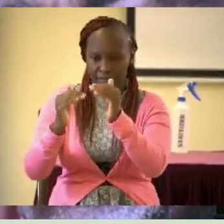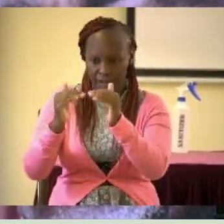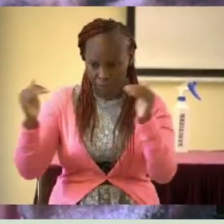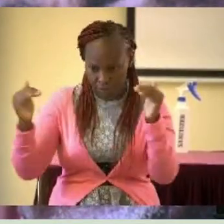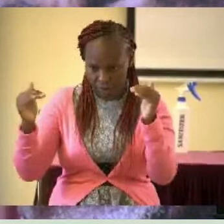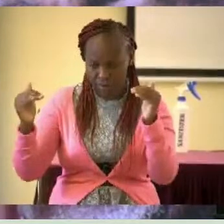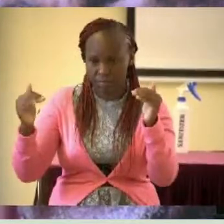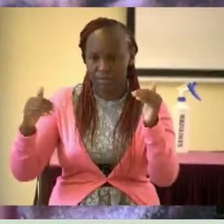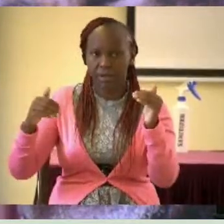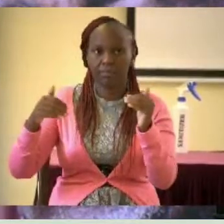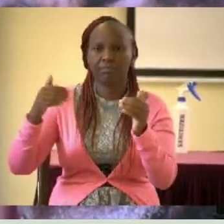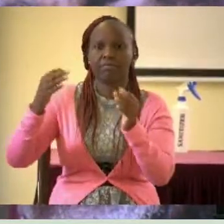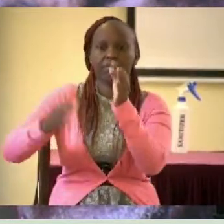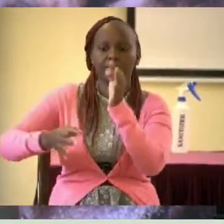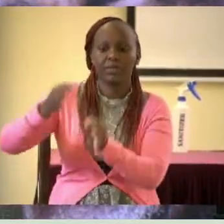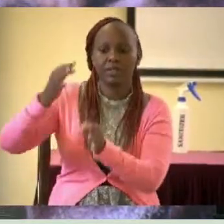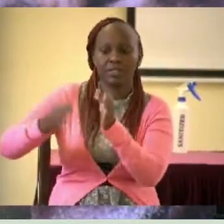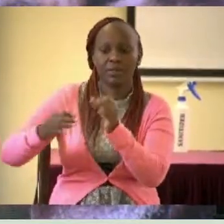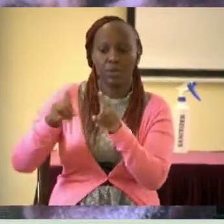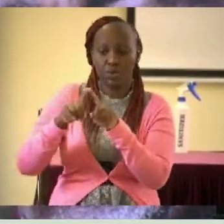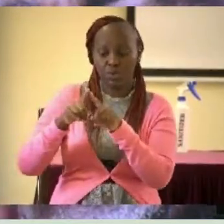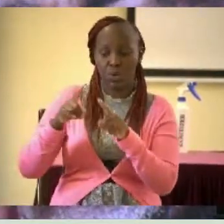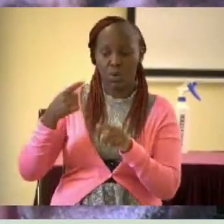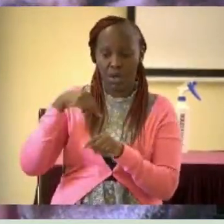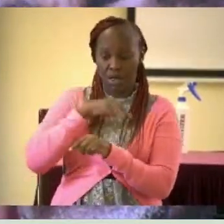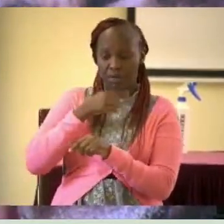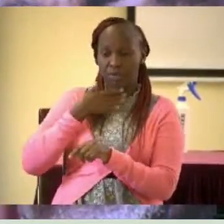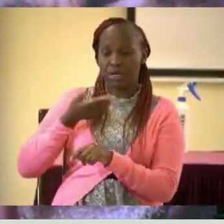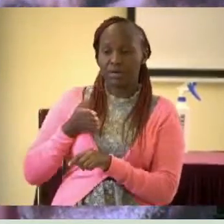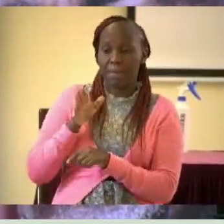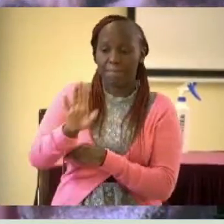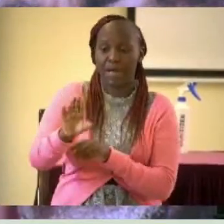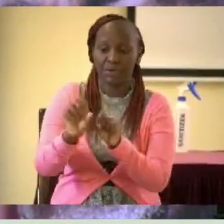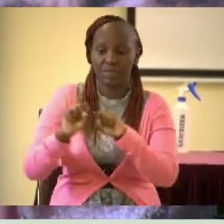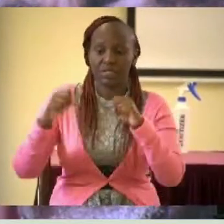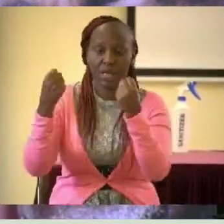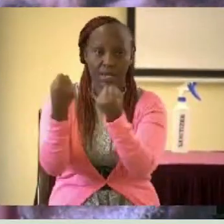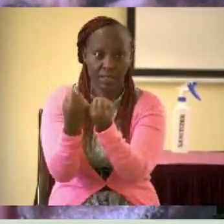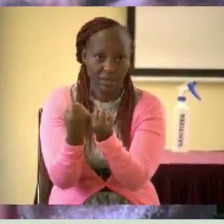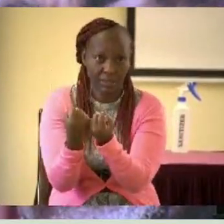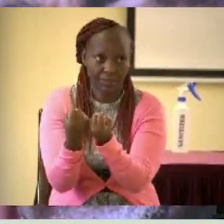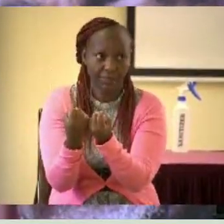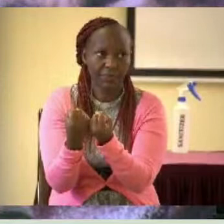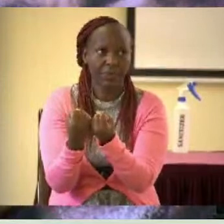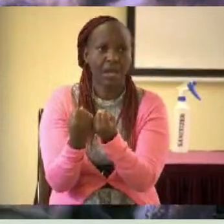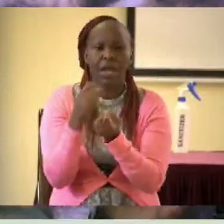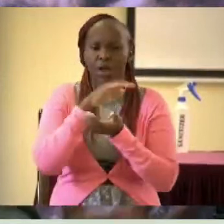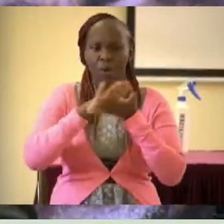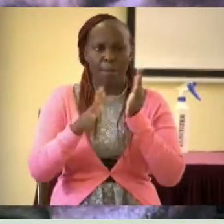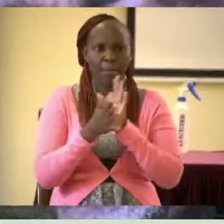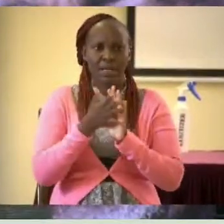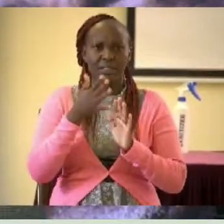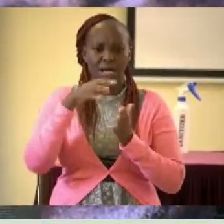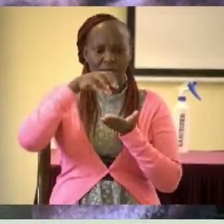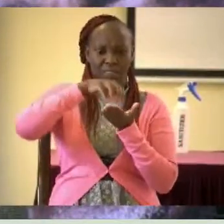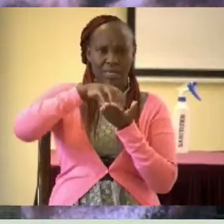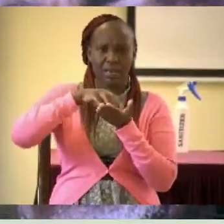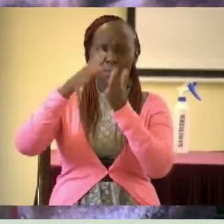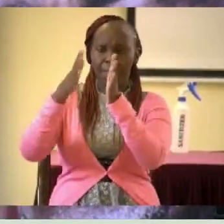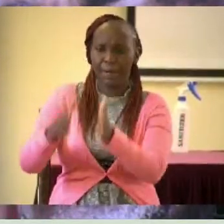And because we want to give back to the society, no matter our statures, no matter the statures of that